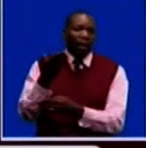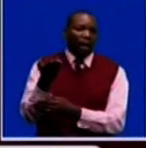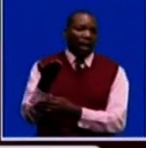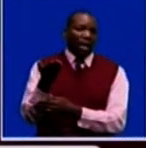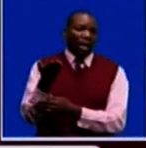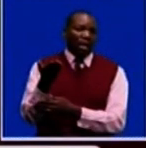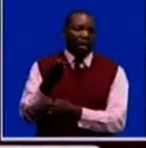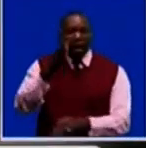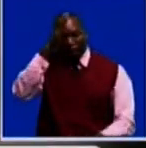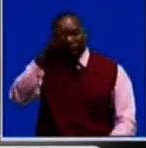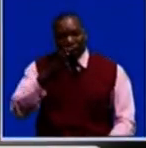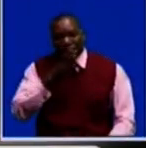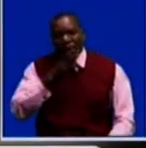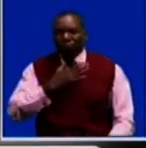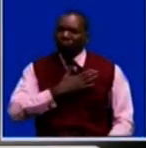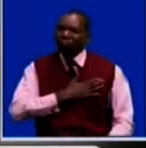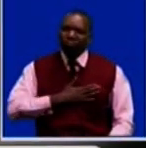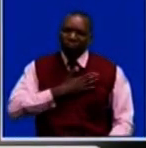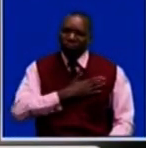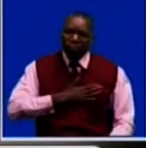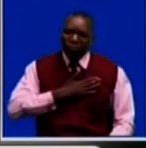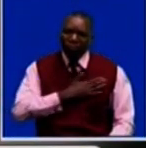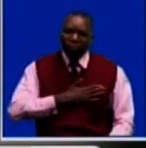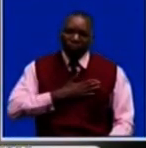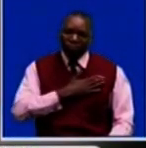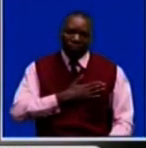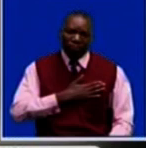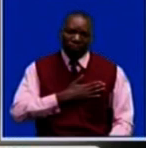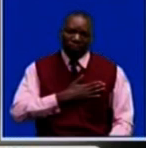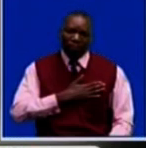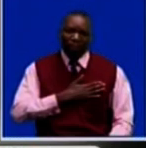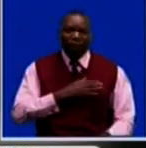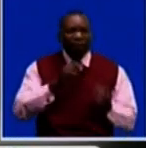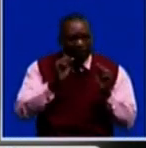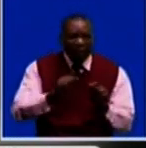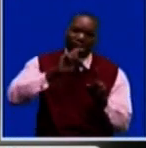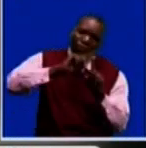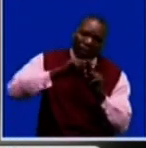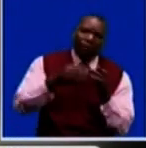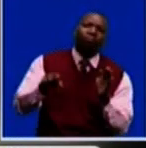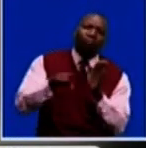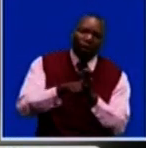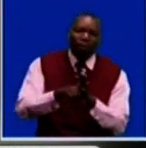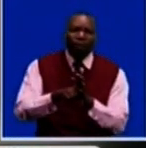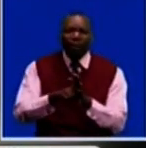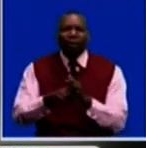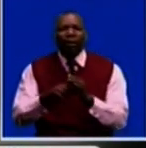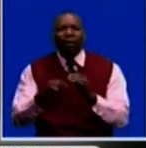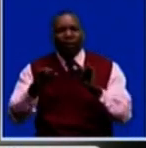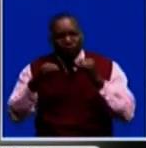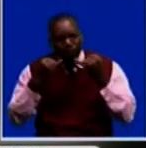parents, please disclose our HIV status so that